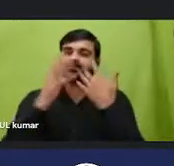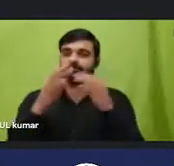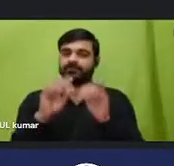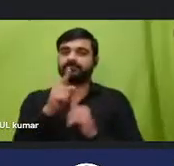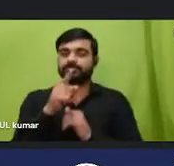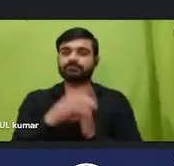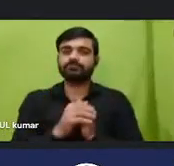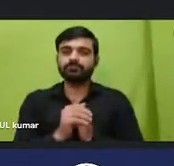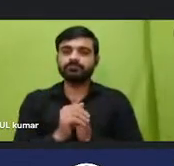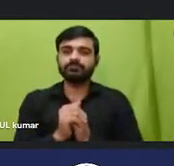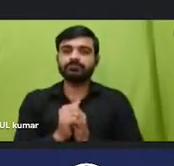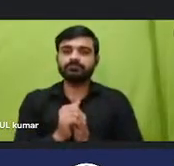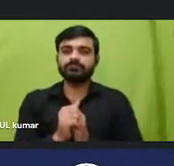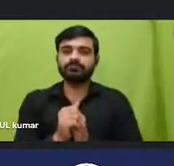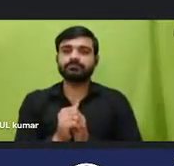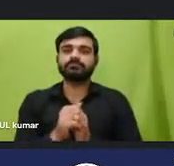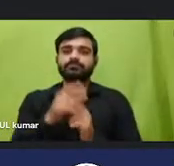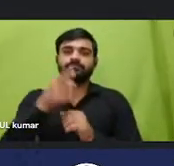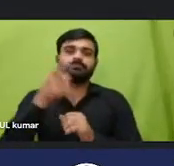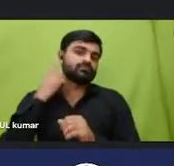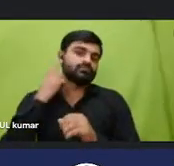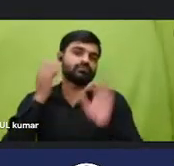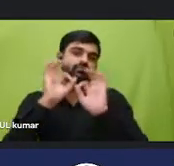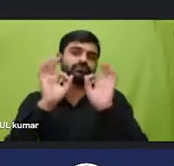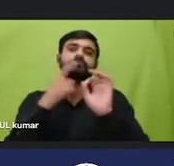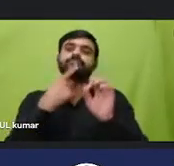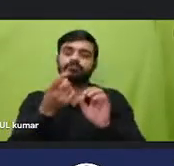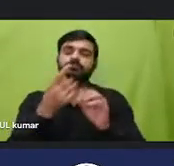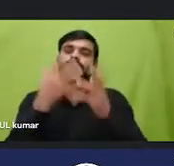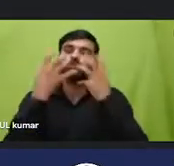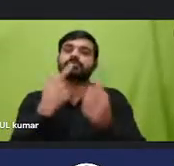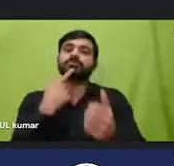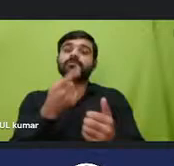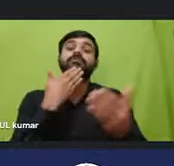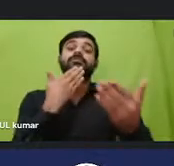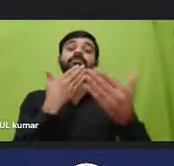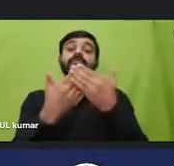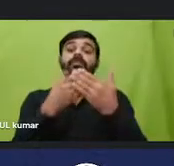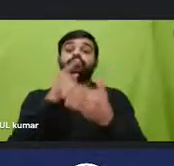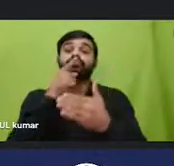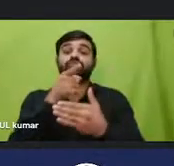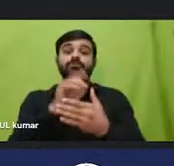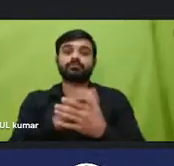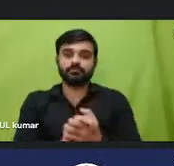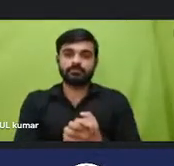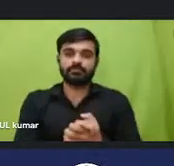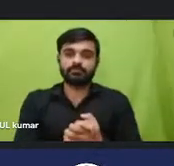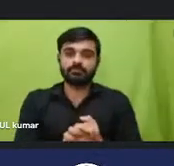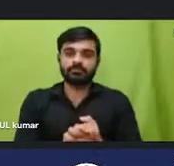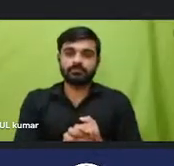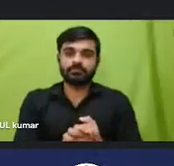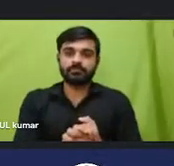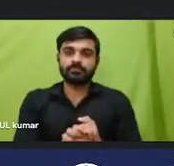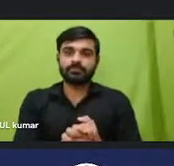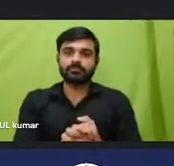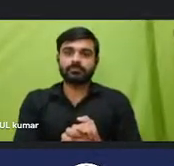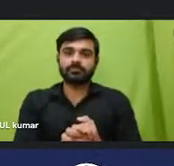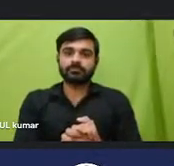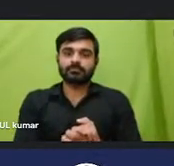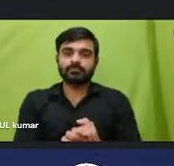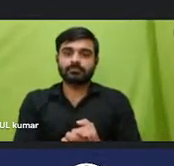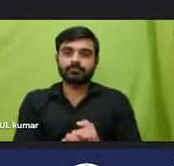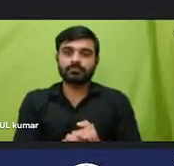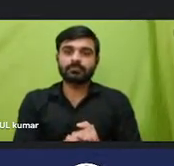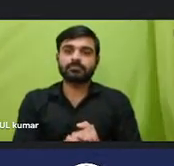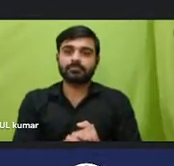I still can't hear you, but I just want to say thank you to you Yes, you're Can you hear audible. me now?